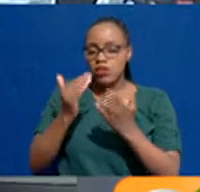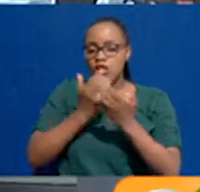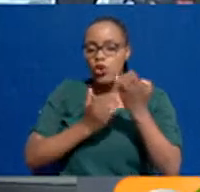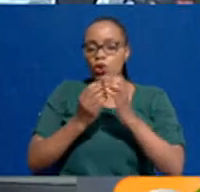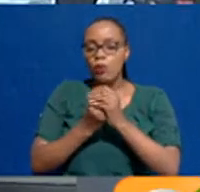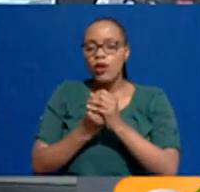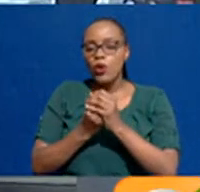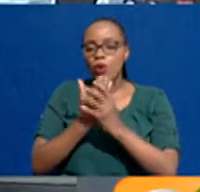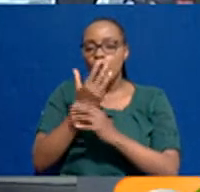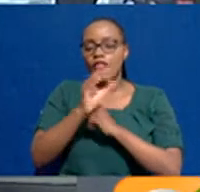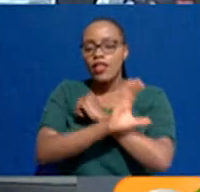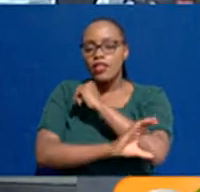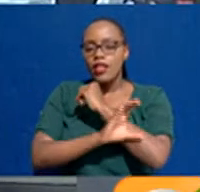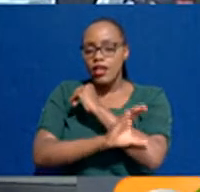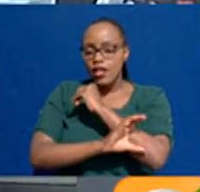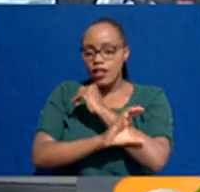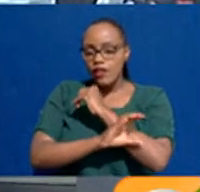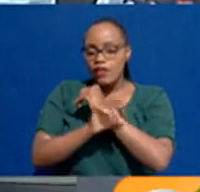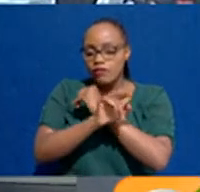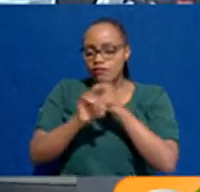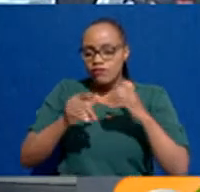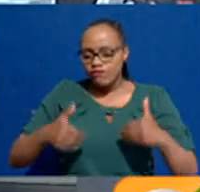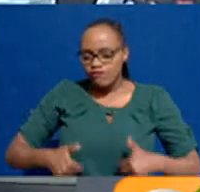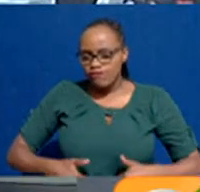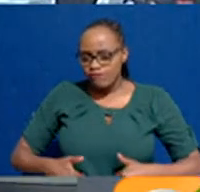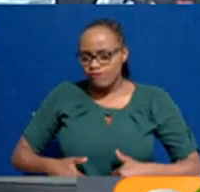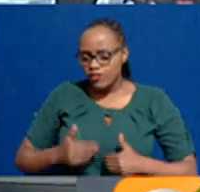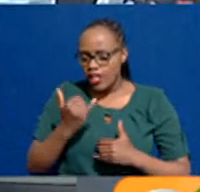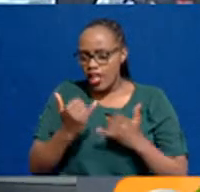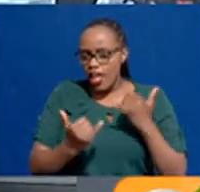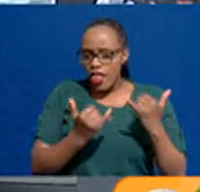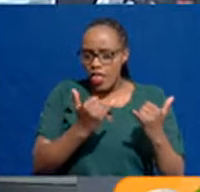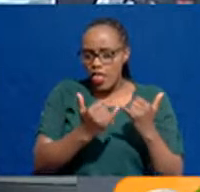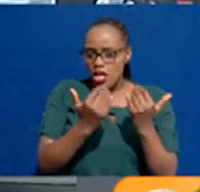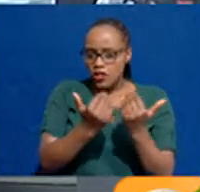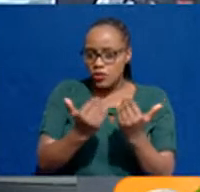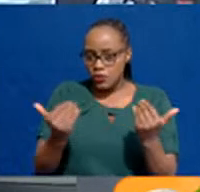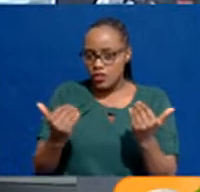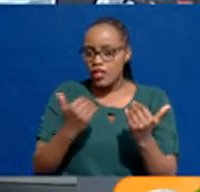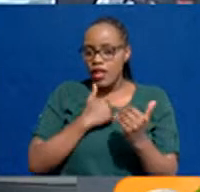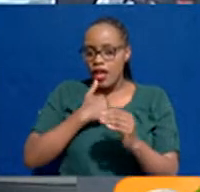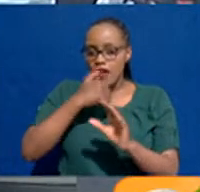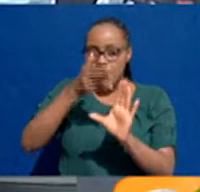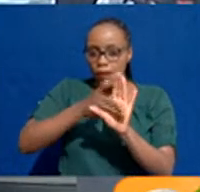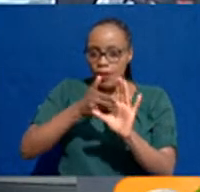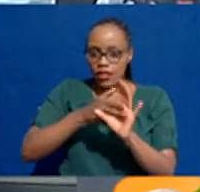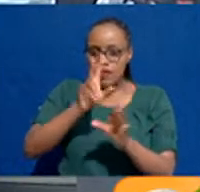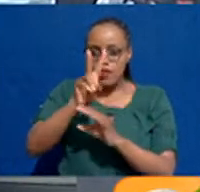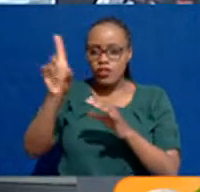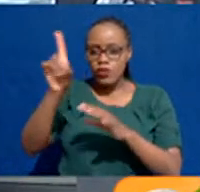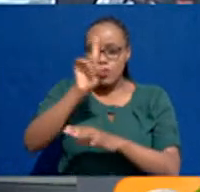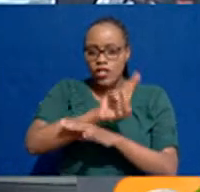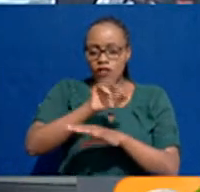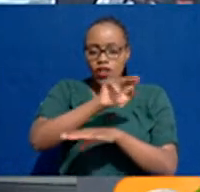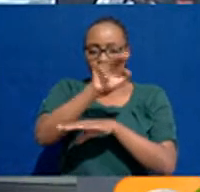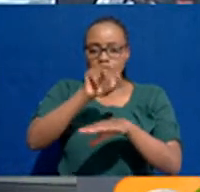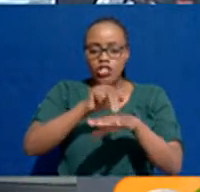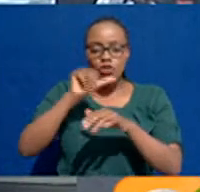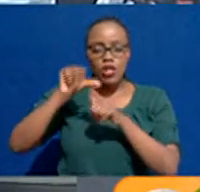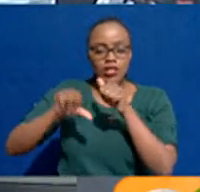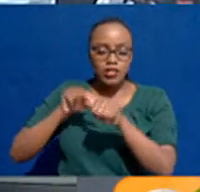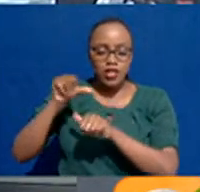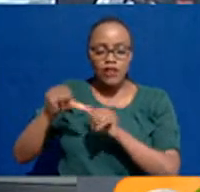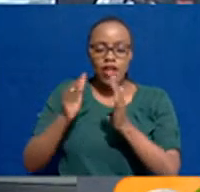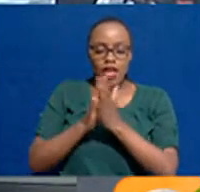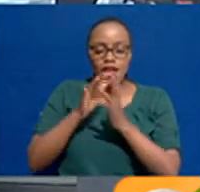in the country. The youthful innovators from various schools in the country participated in a two-day National Science